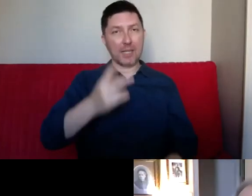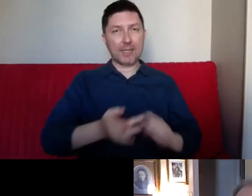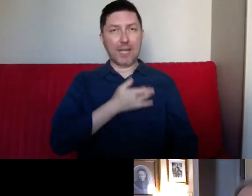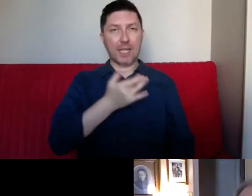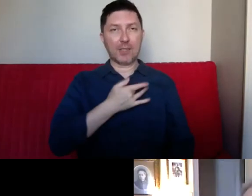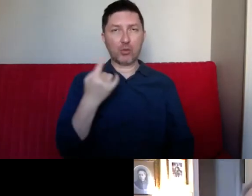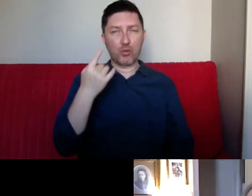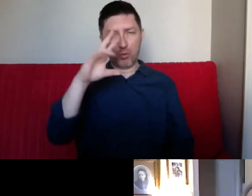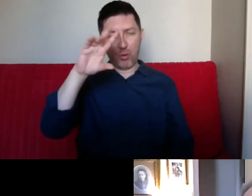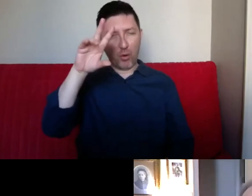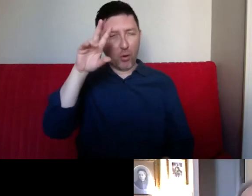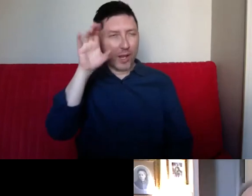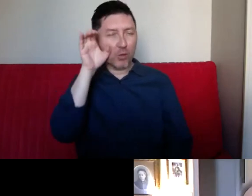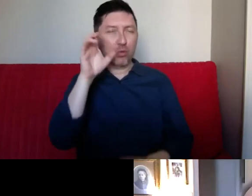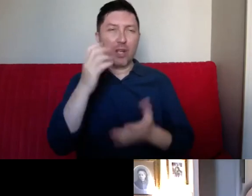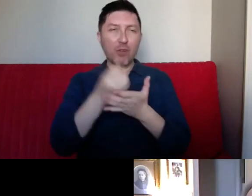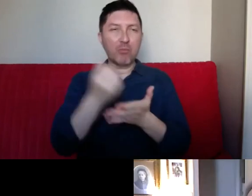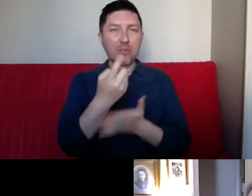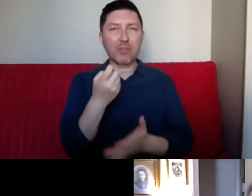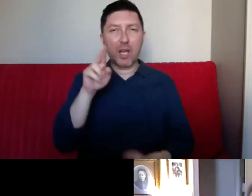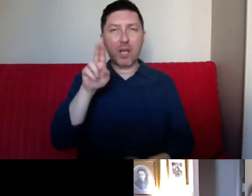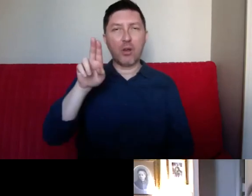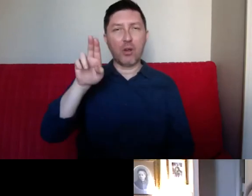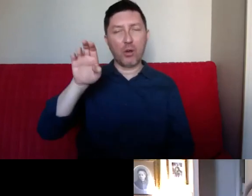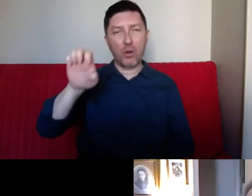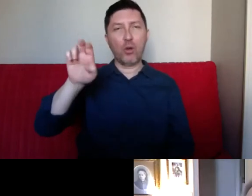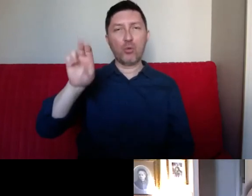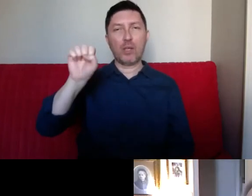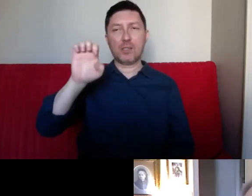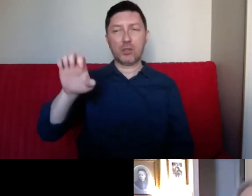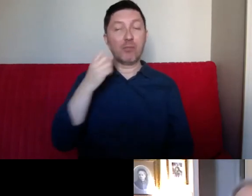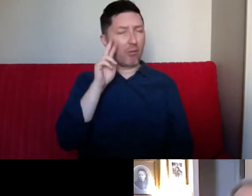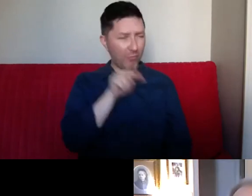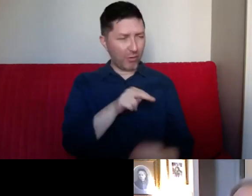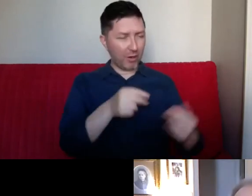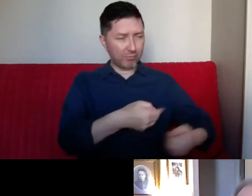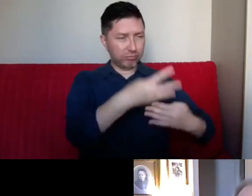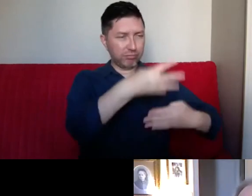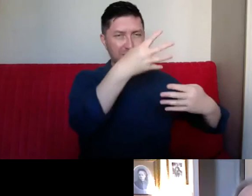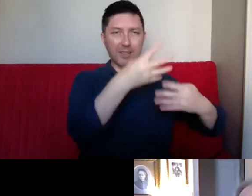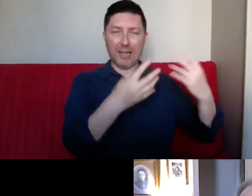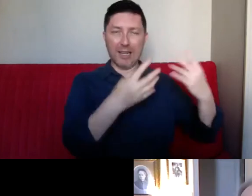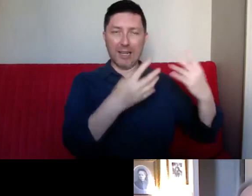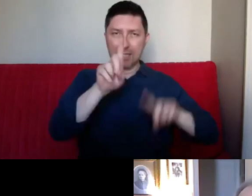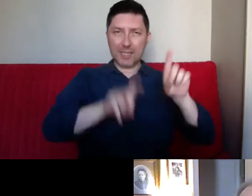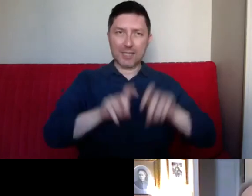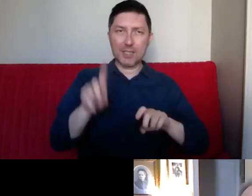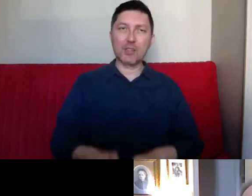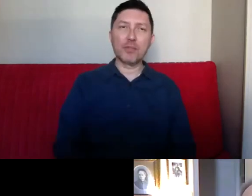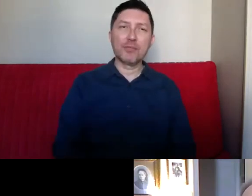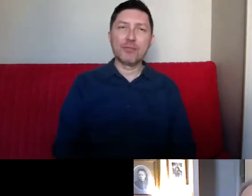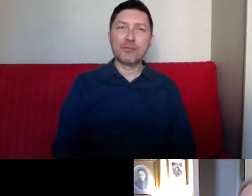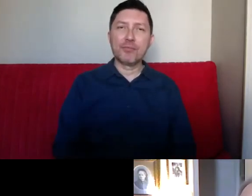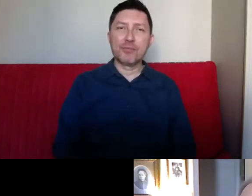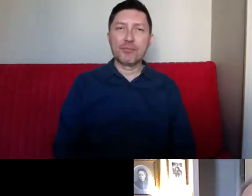There are questions. As far as you know, I established the Italian Association in 96, so I